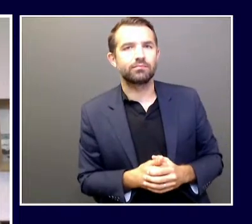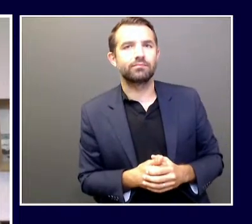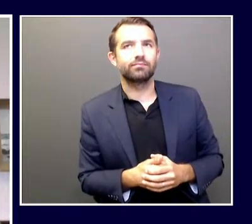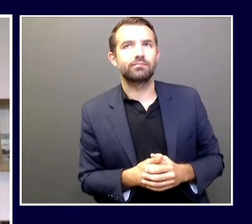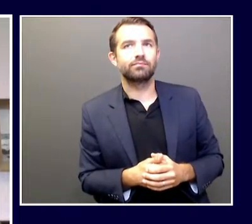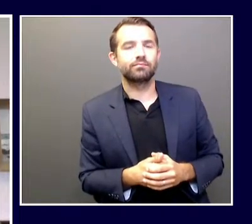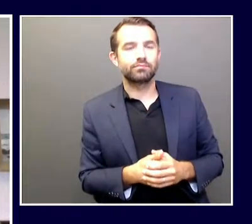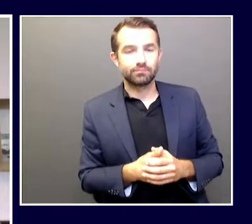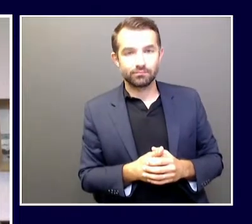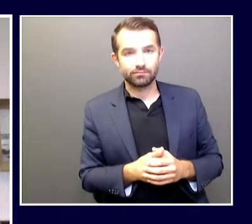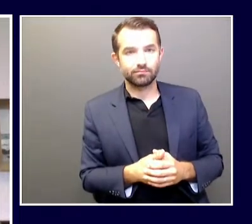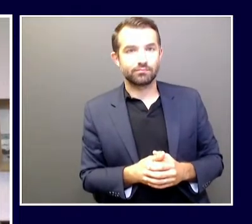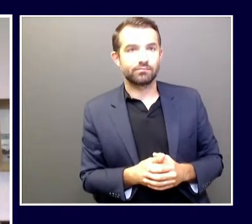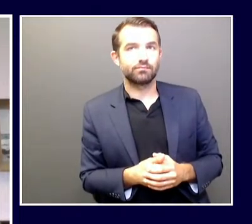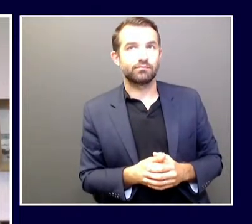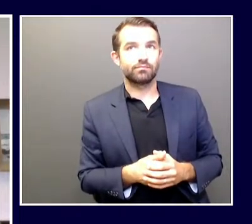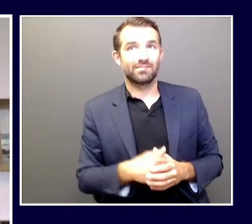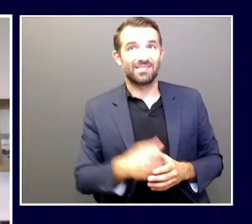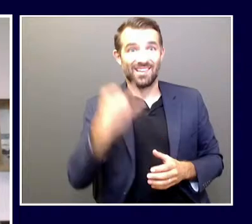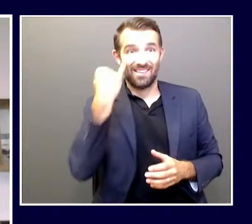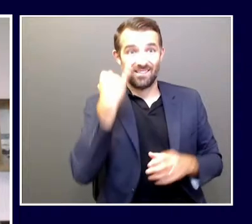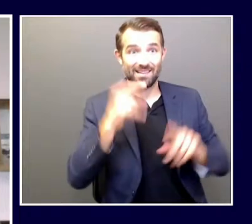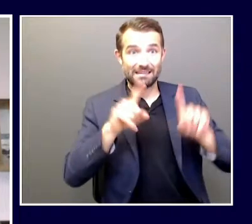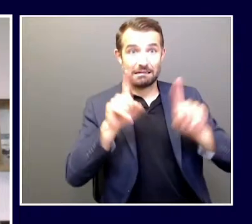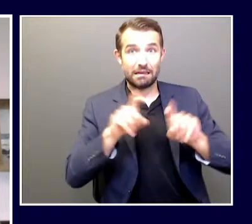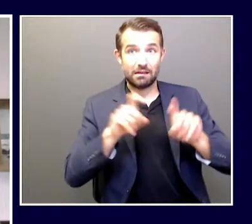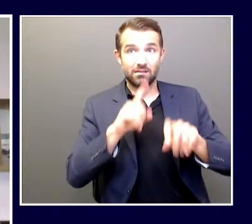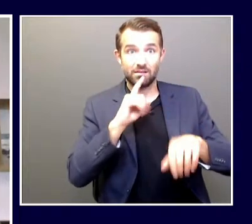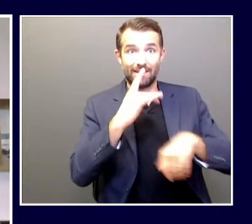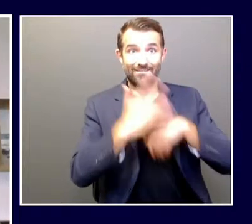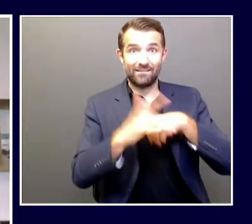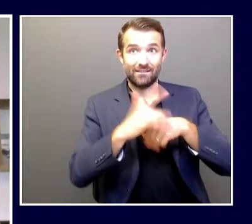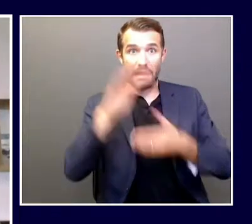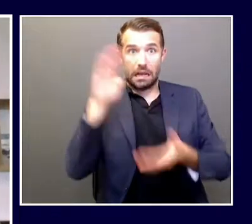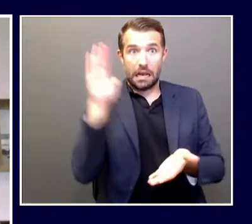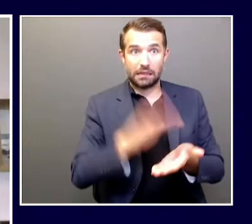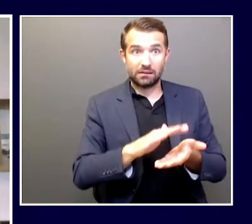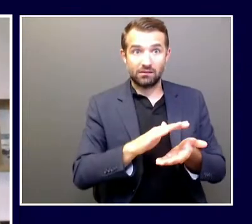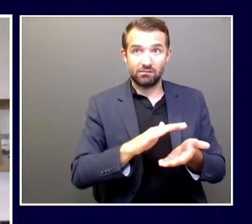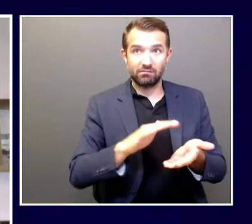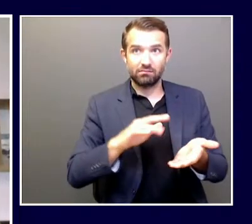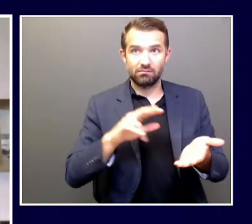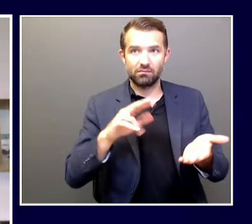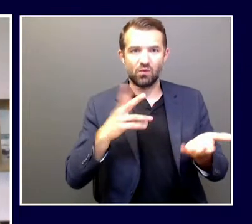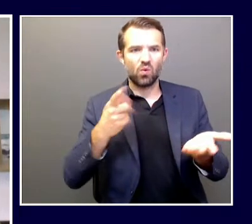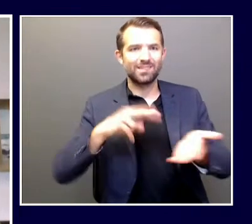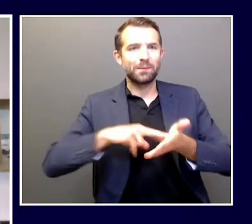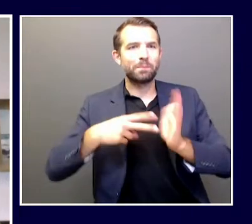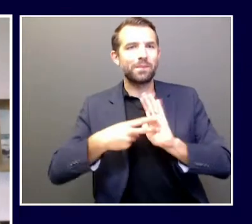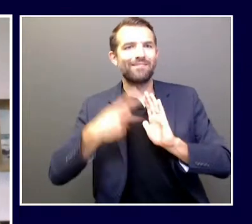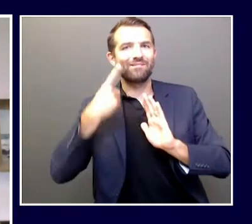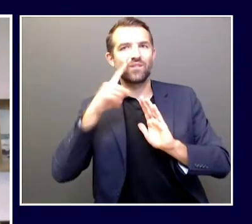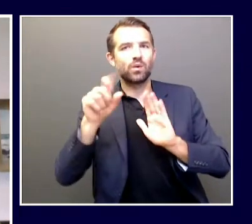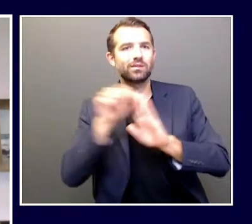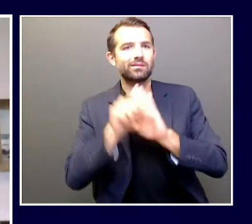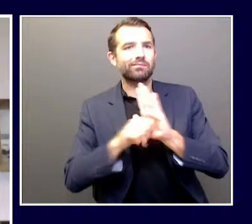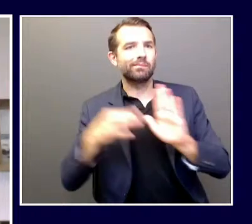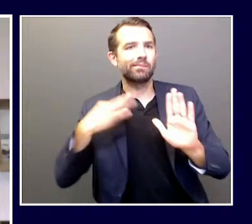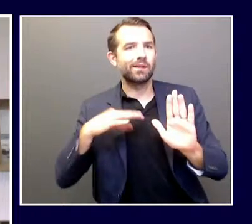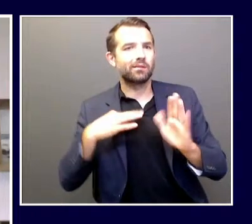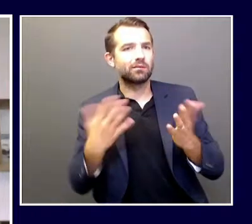less tests available, what does that mean on like a practical sense when we're trying to keep track of the virus in Maine? Yeah,